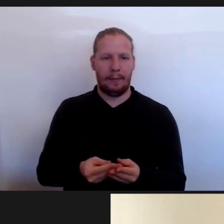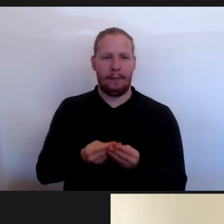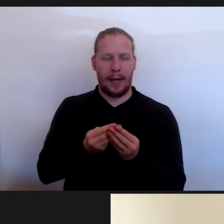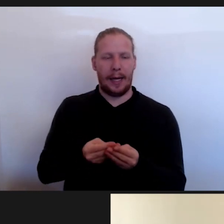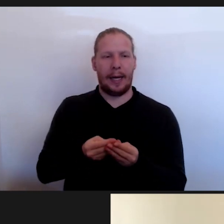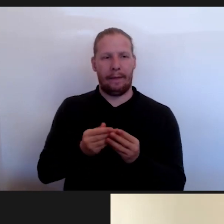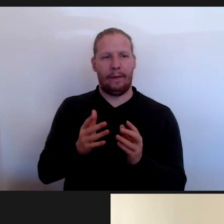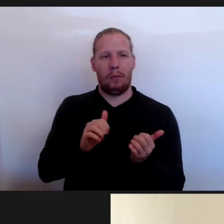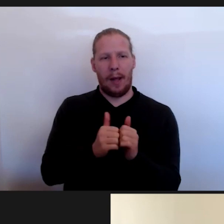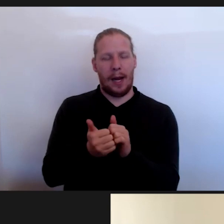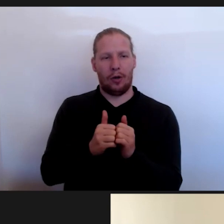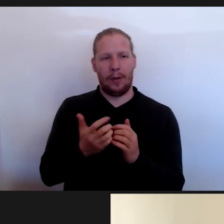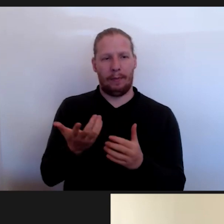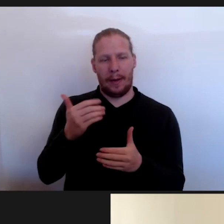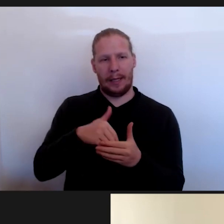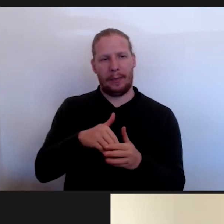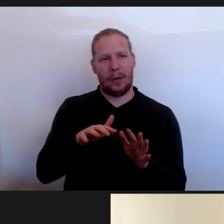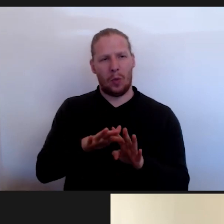does it look like to you?